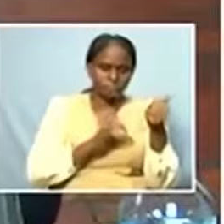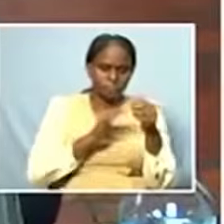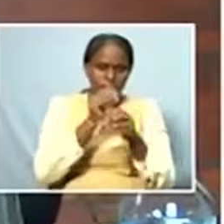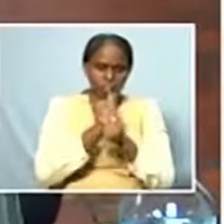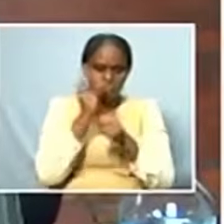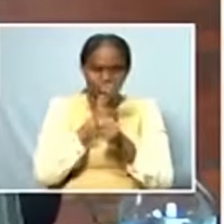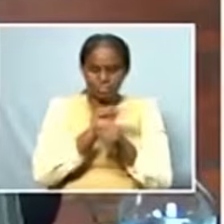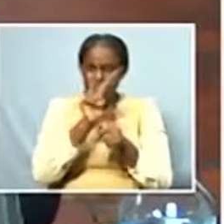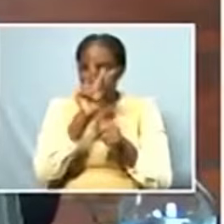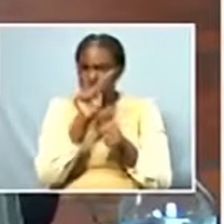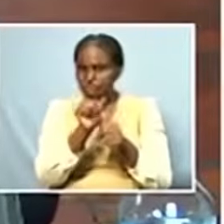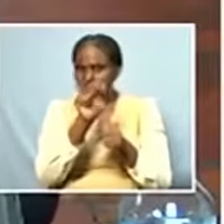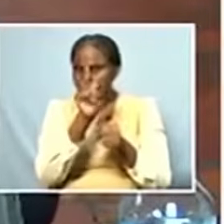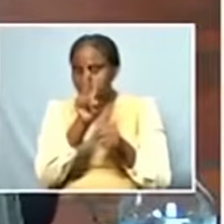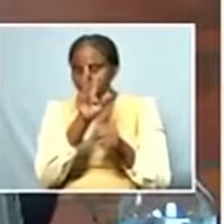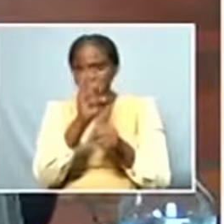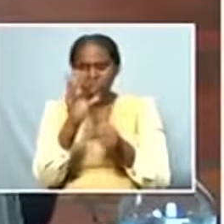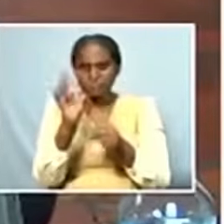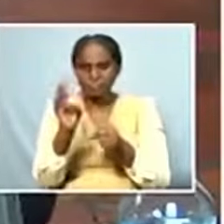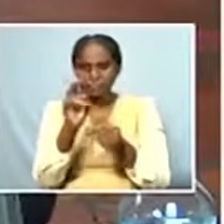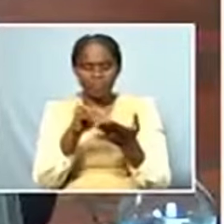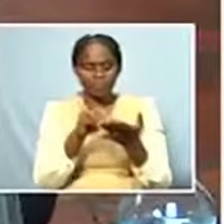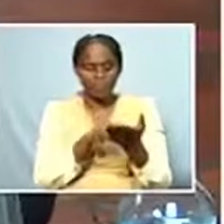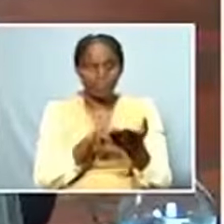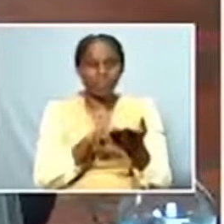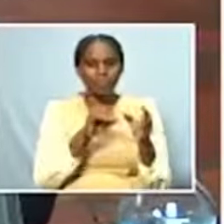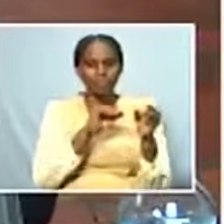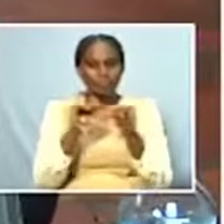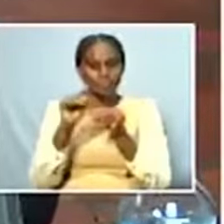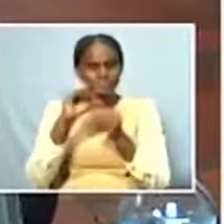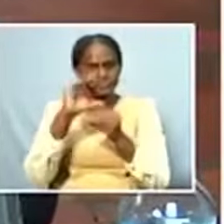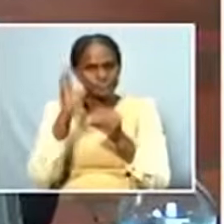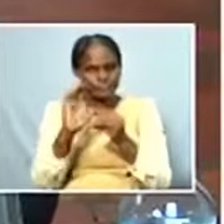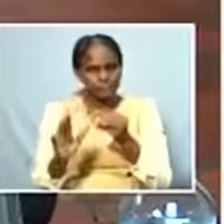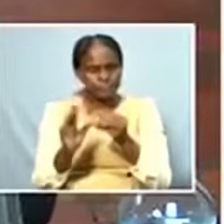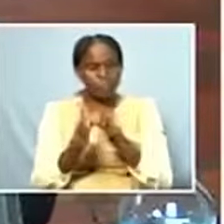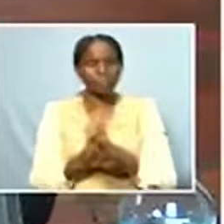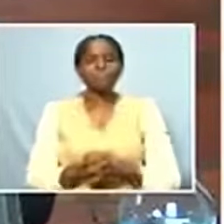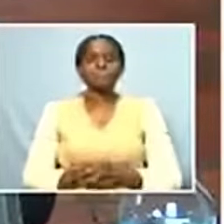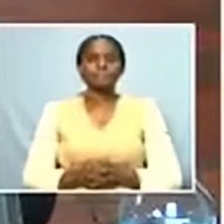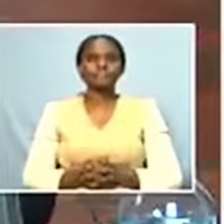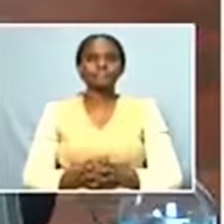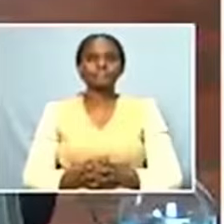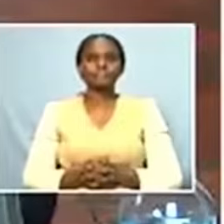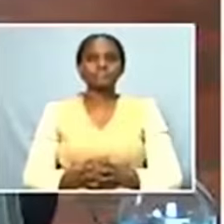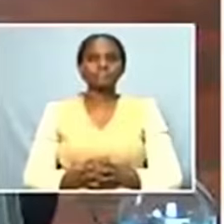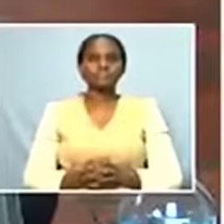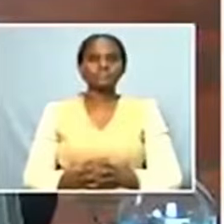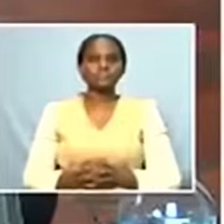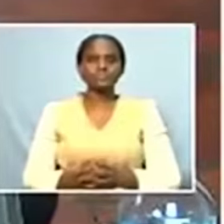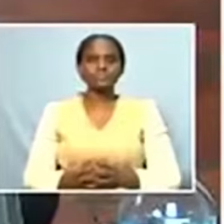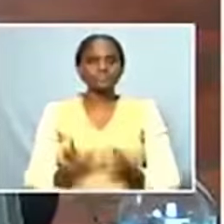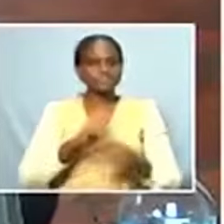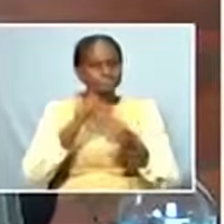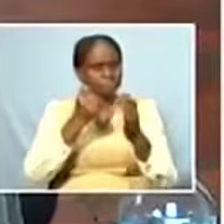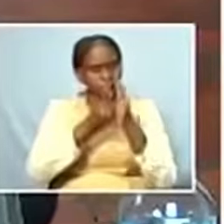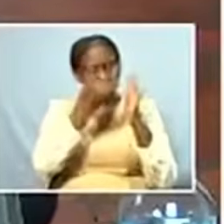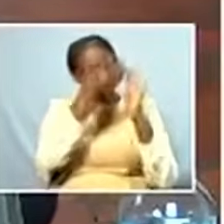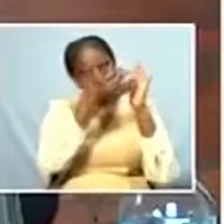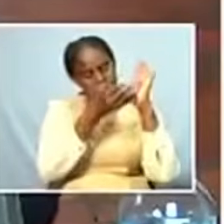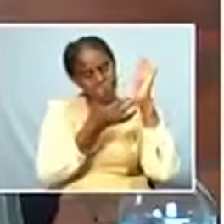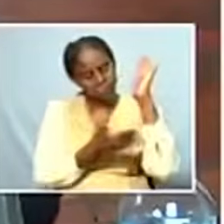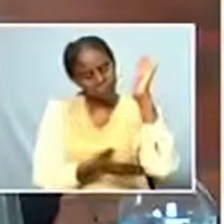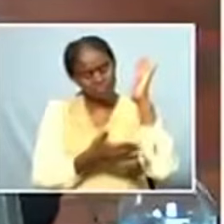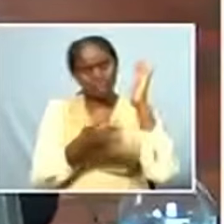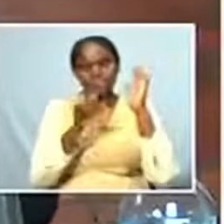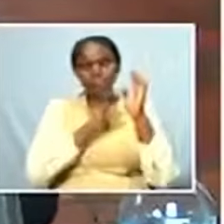received 2.267 million, never went on site. Now all these companies,